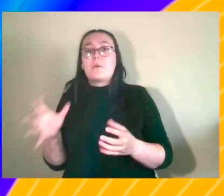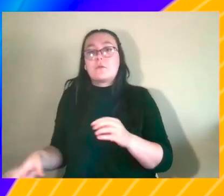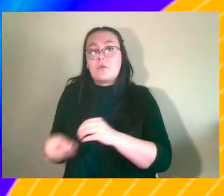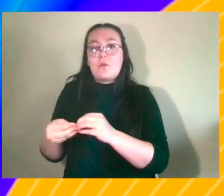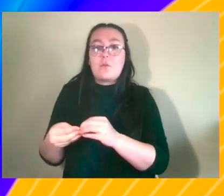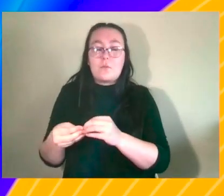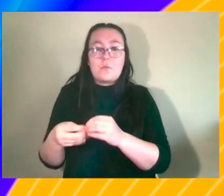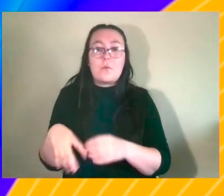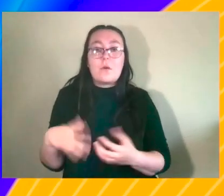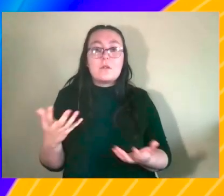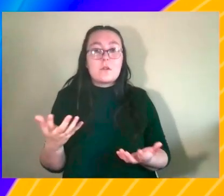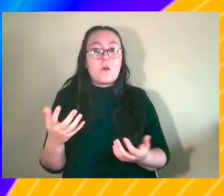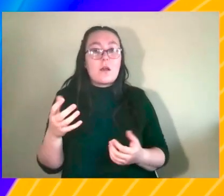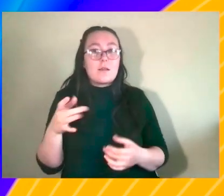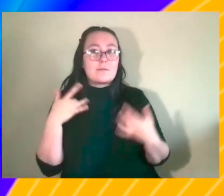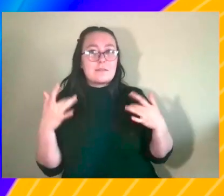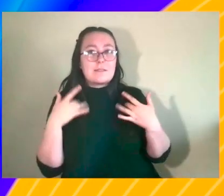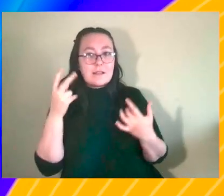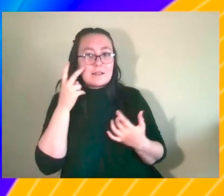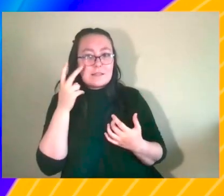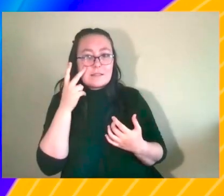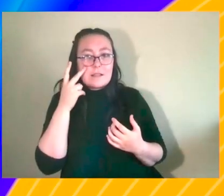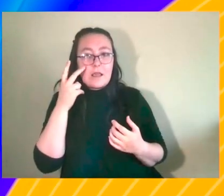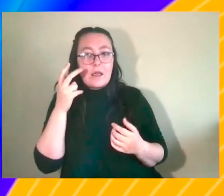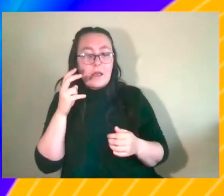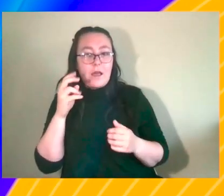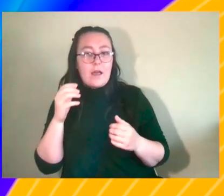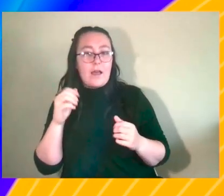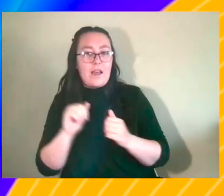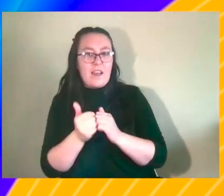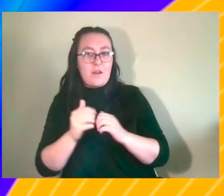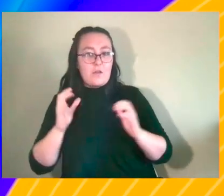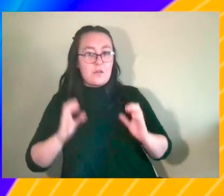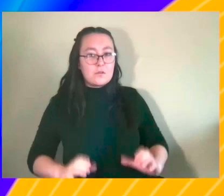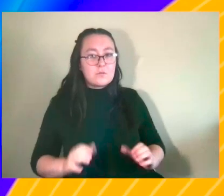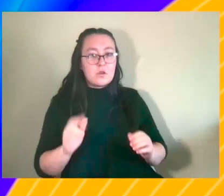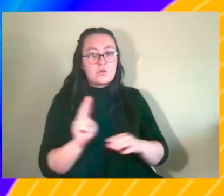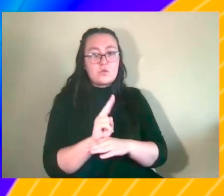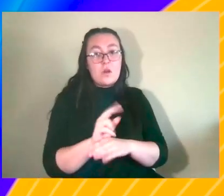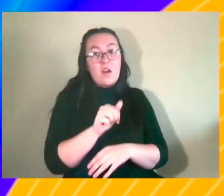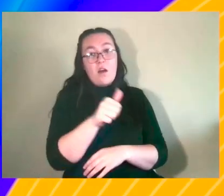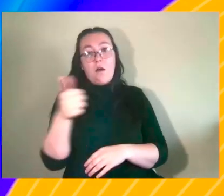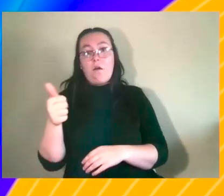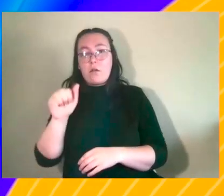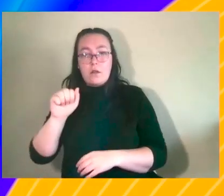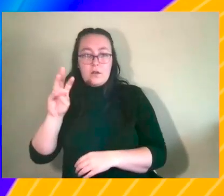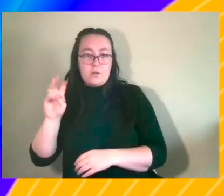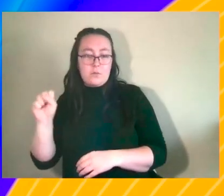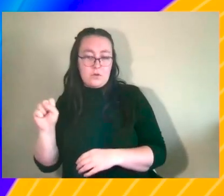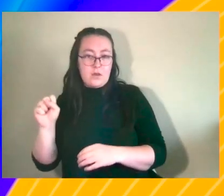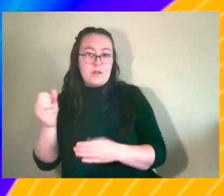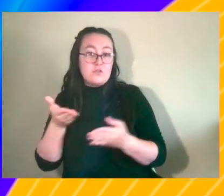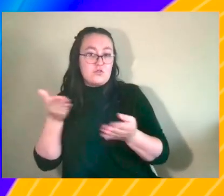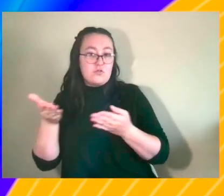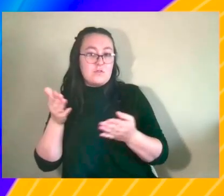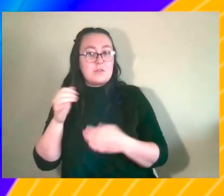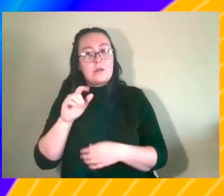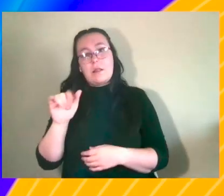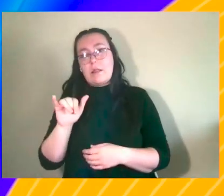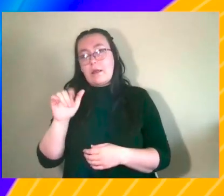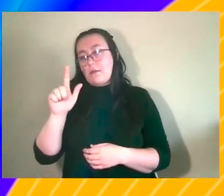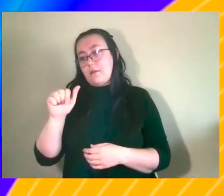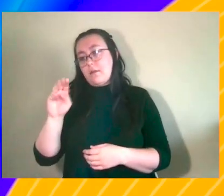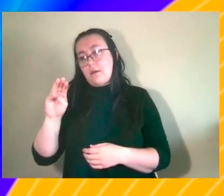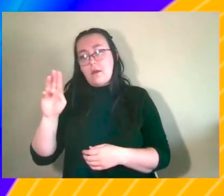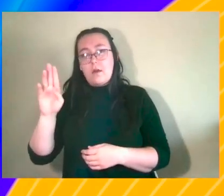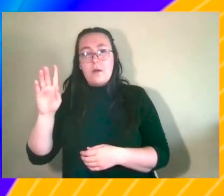easy for customers to start embracing some of our other AWS services like EKS and Lambda. And then, of course, now with all the AI stuff coming